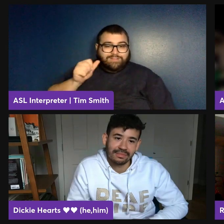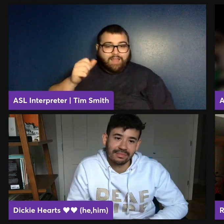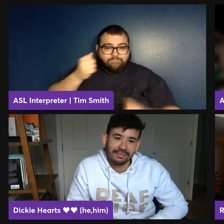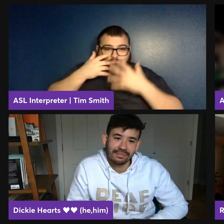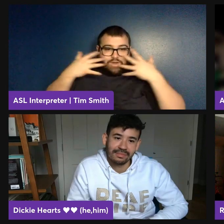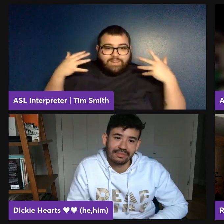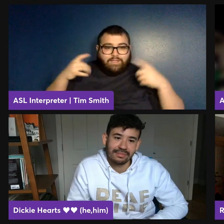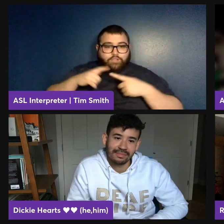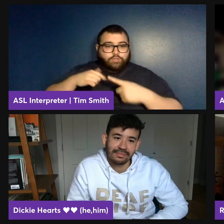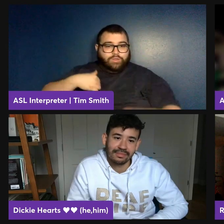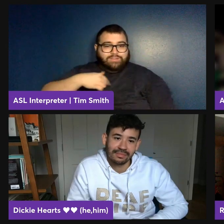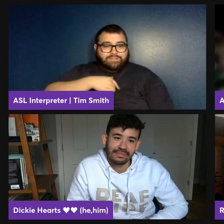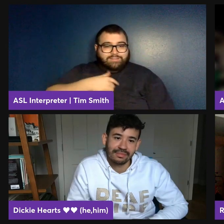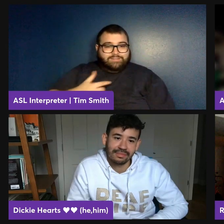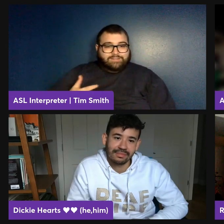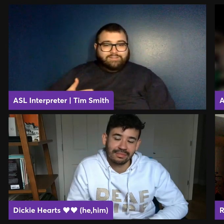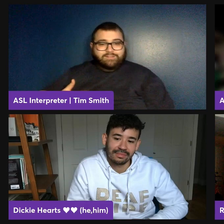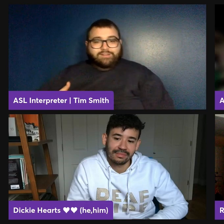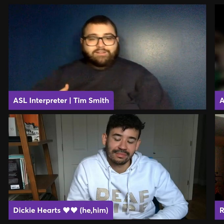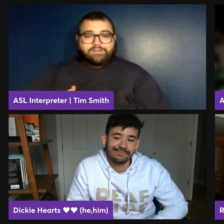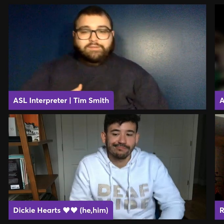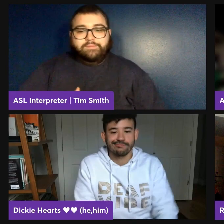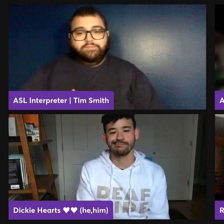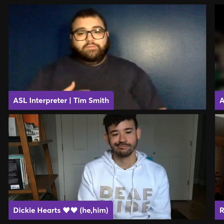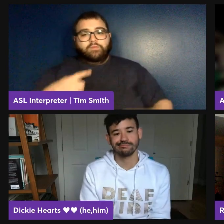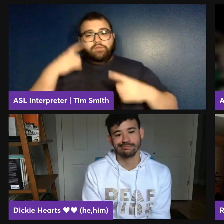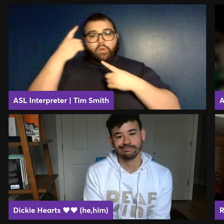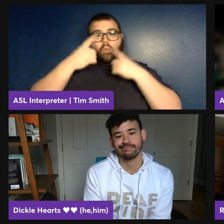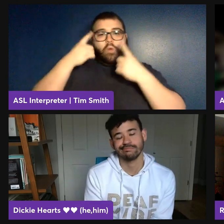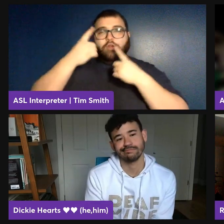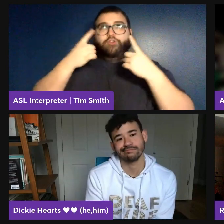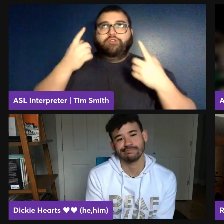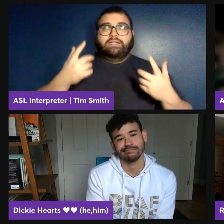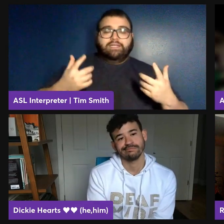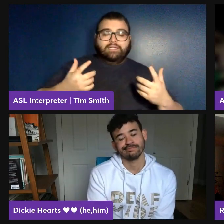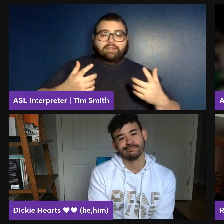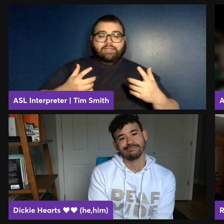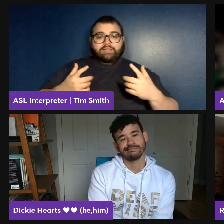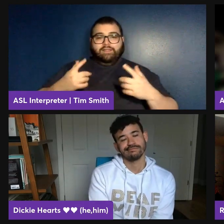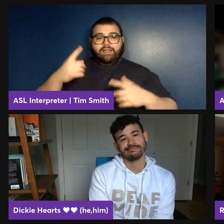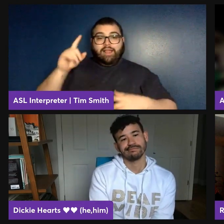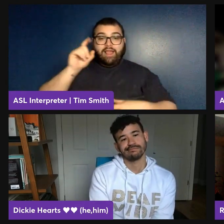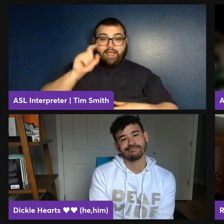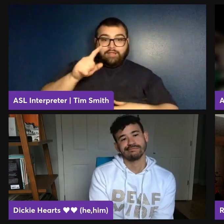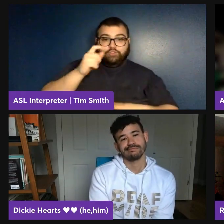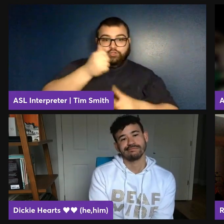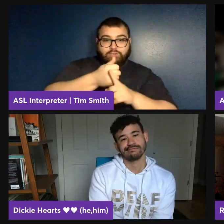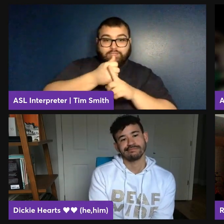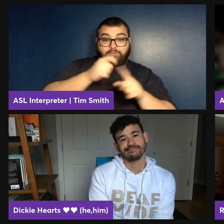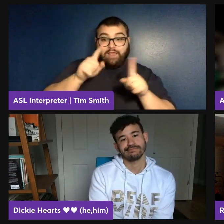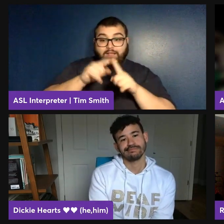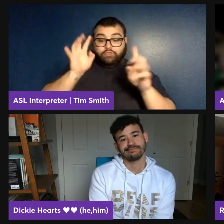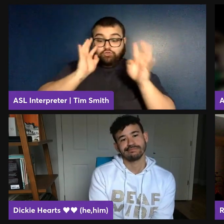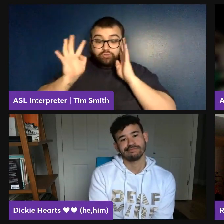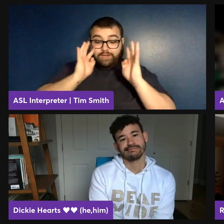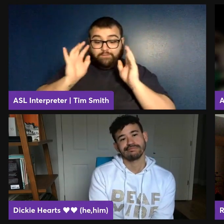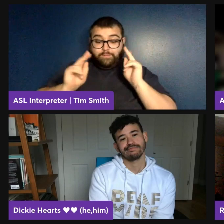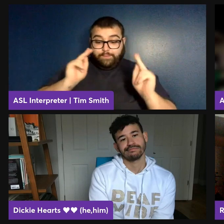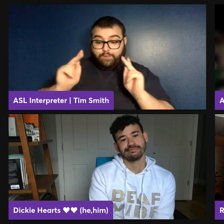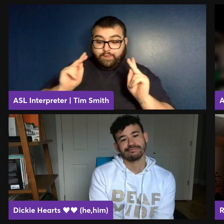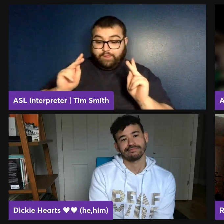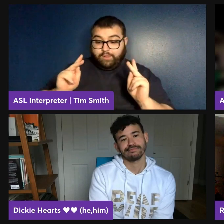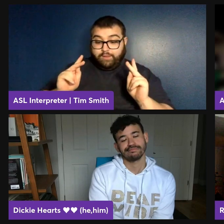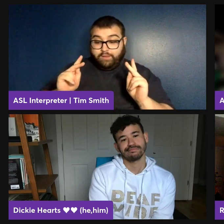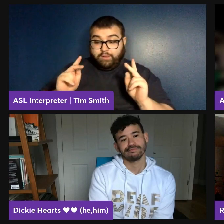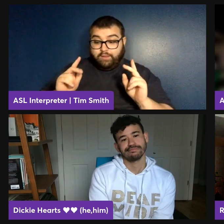friendly to us. And so wondering, asking yourselves as creatives,